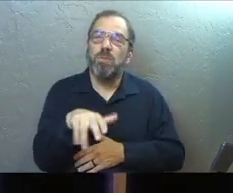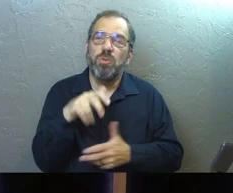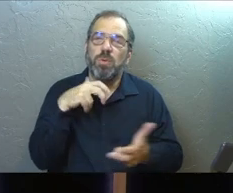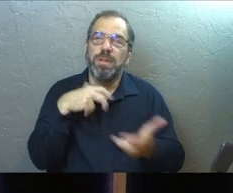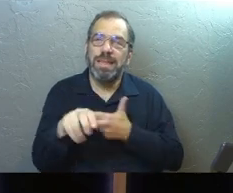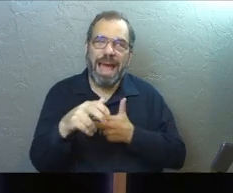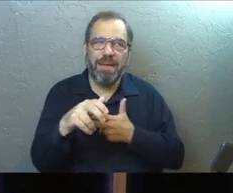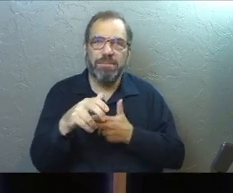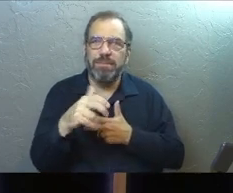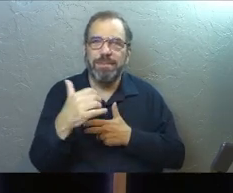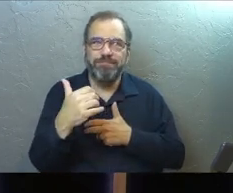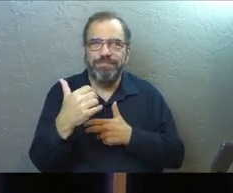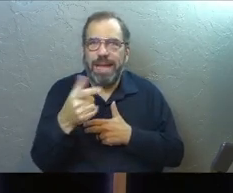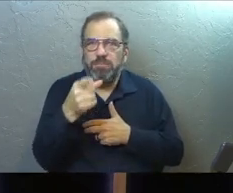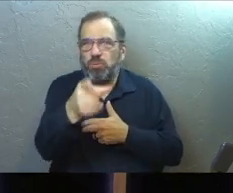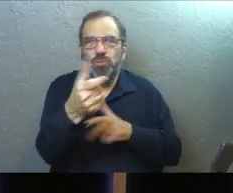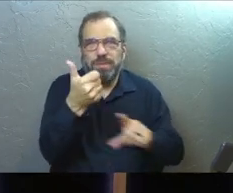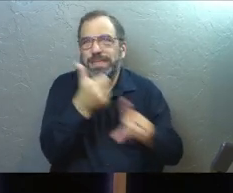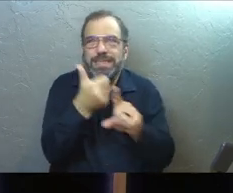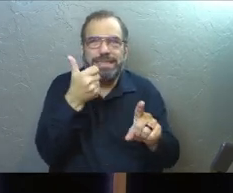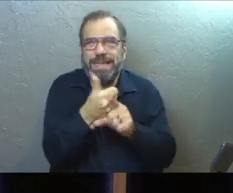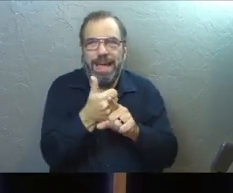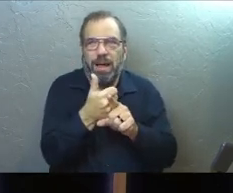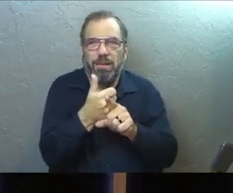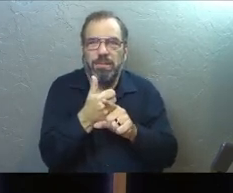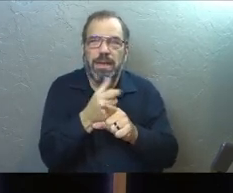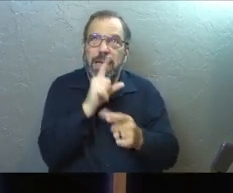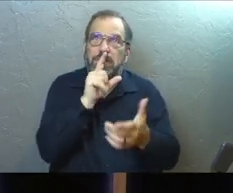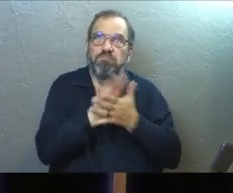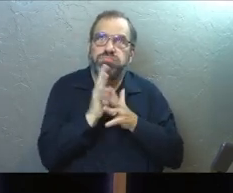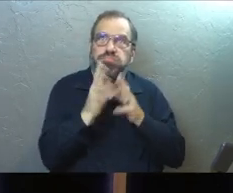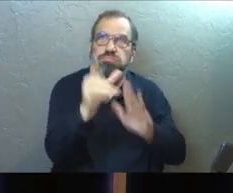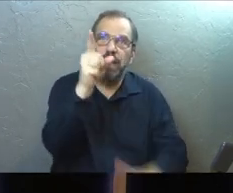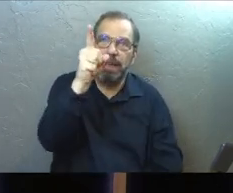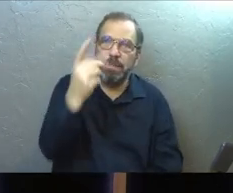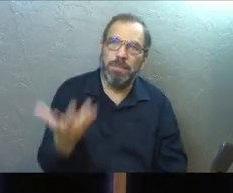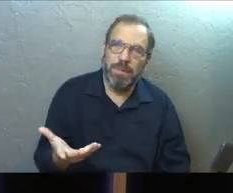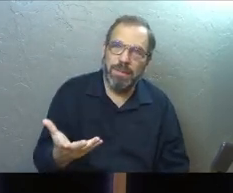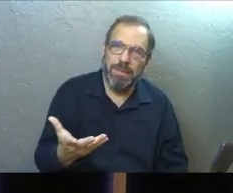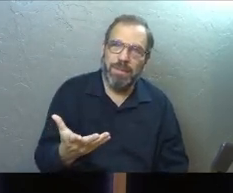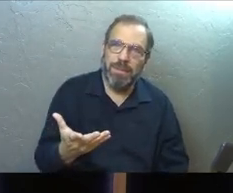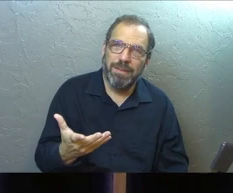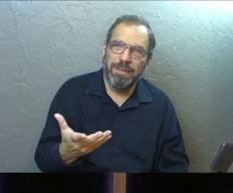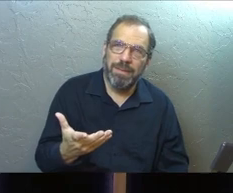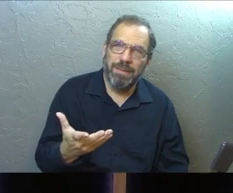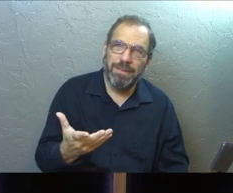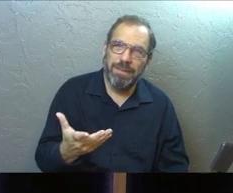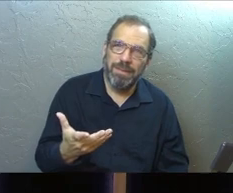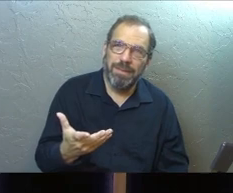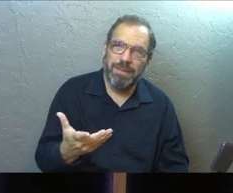laugh at dumb you. And you start to praise big him.